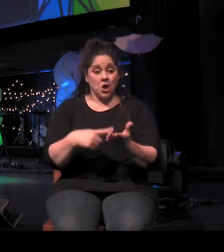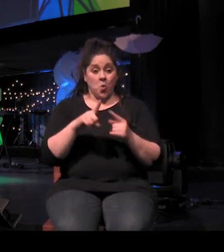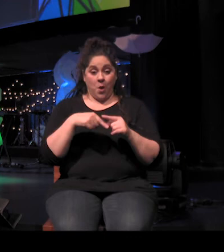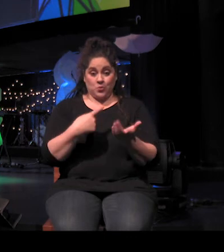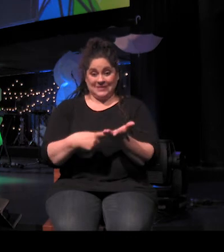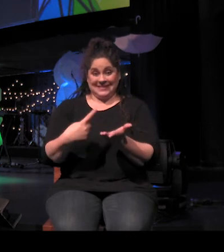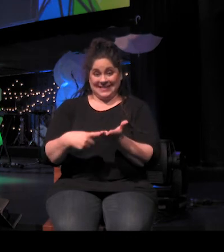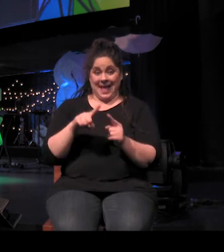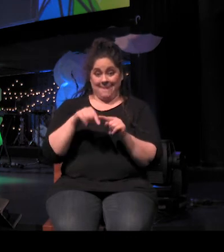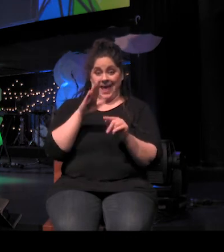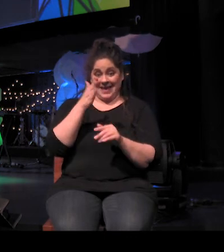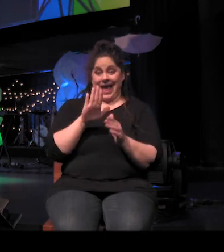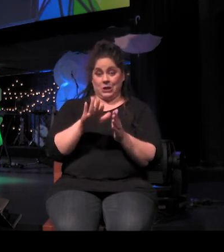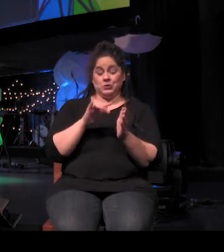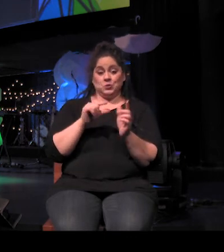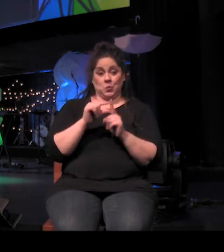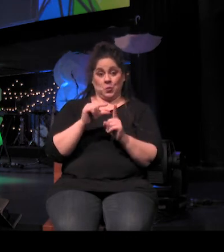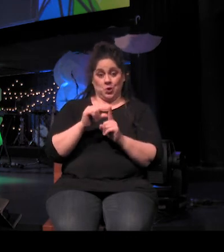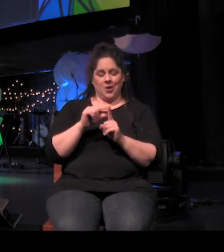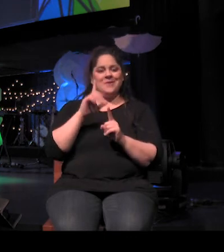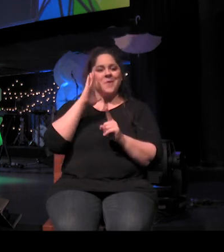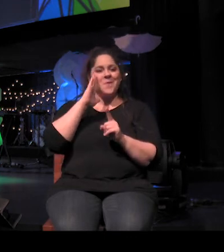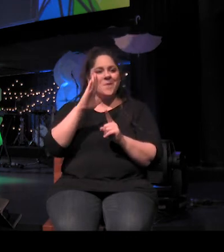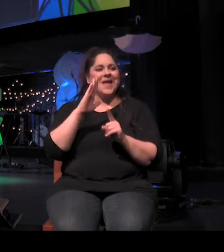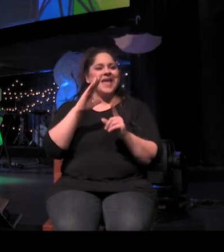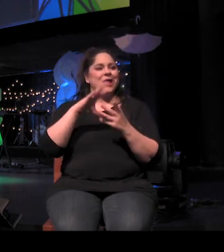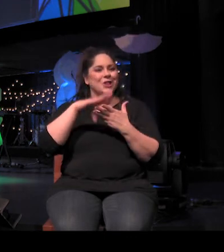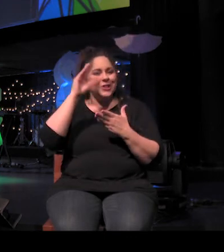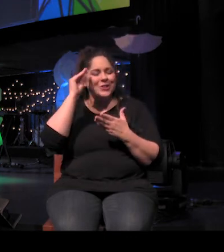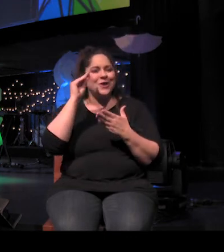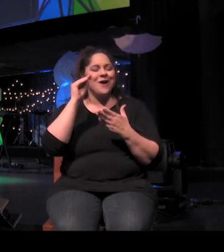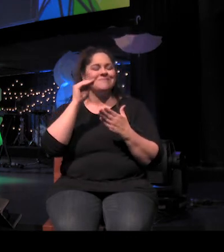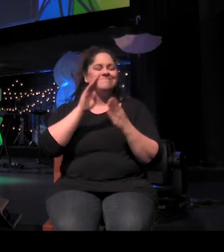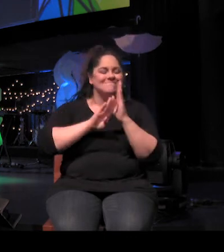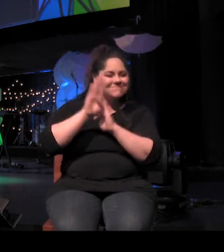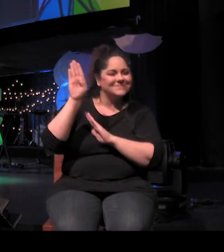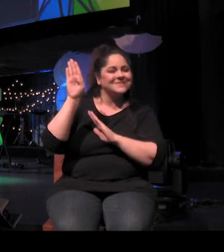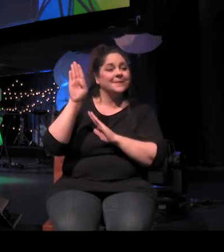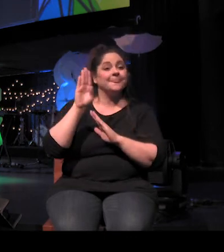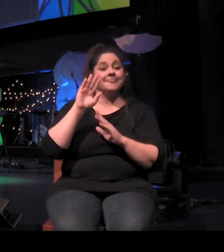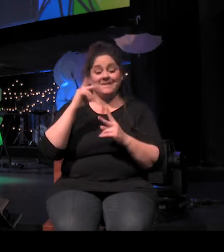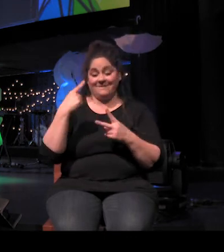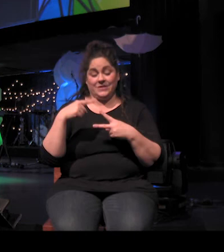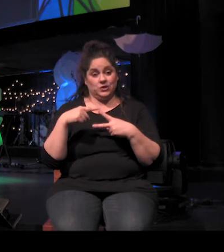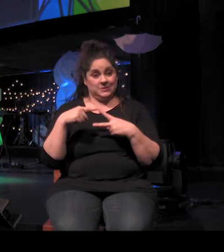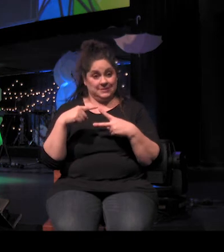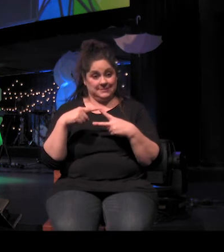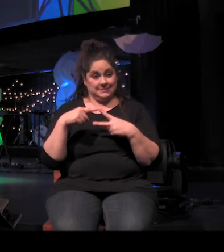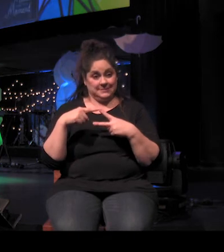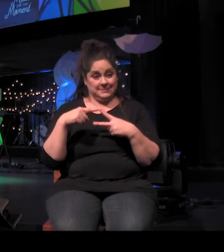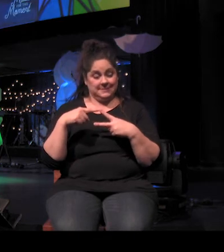discussion leads to discovery. It's how we grow. It's how we learn from one another. And the first question is this.